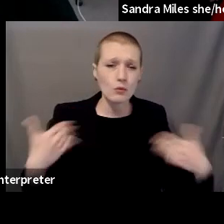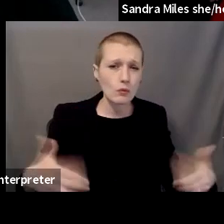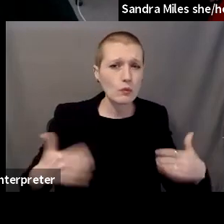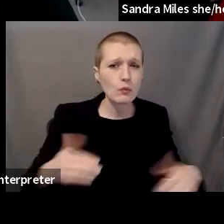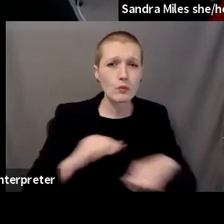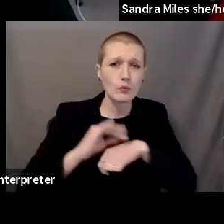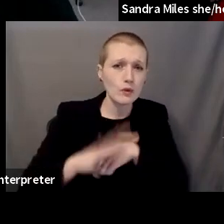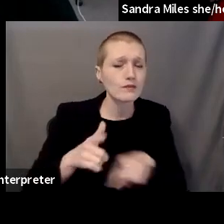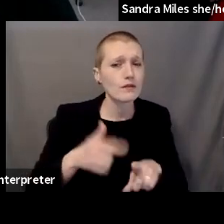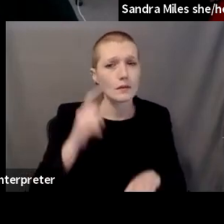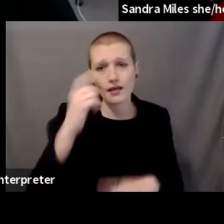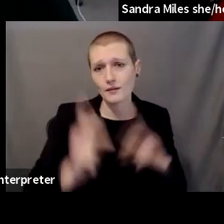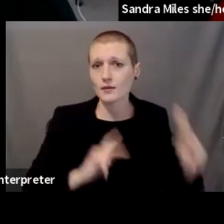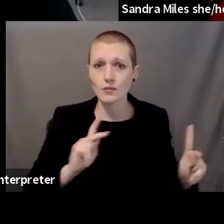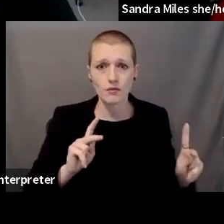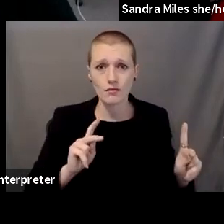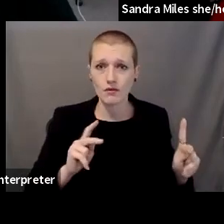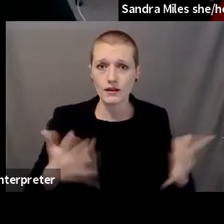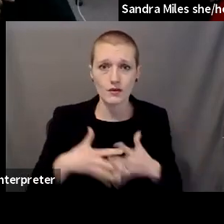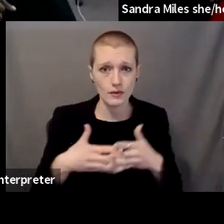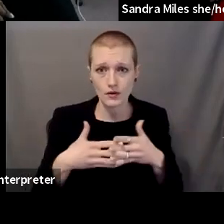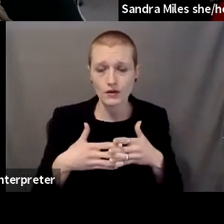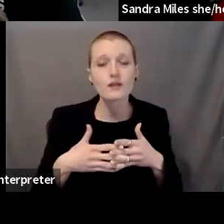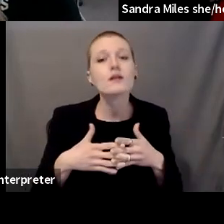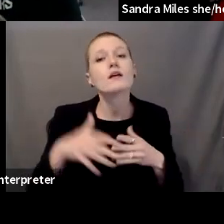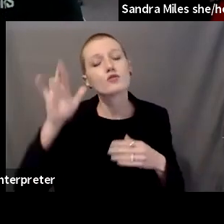So that's why, you know, we tell the stories of the Moors.